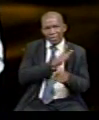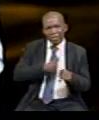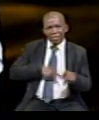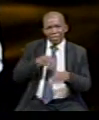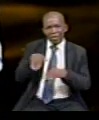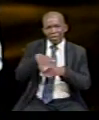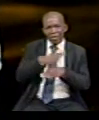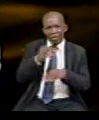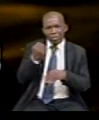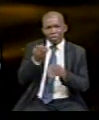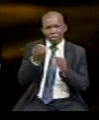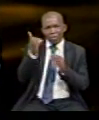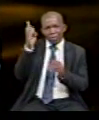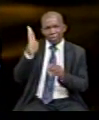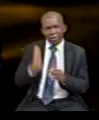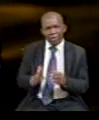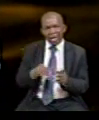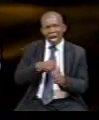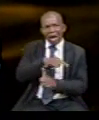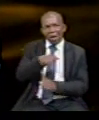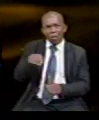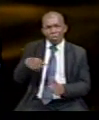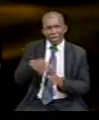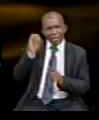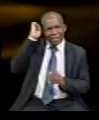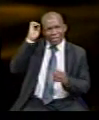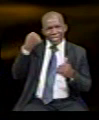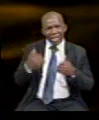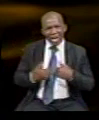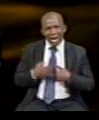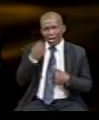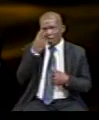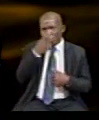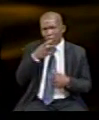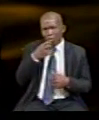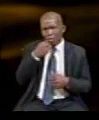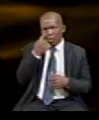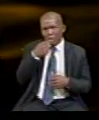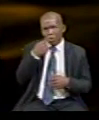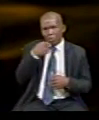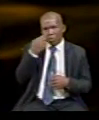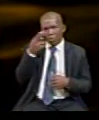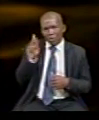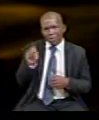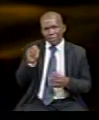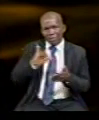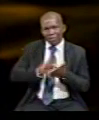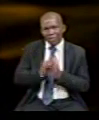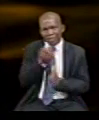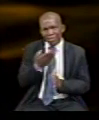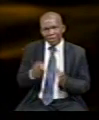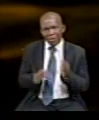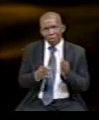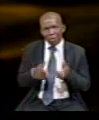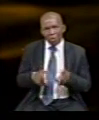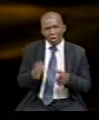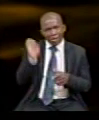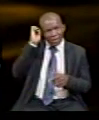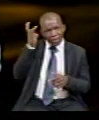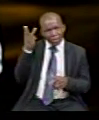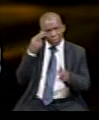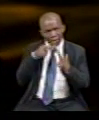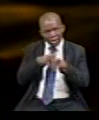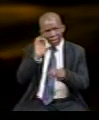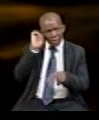Verse 9, he says, and when he had spoken these things, while they beheld, he was taken up, and a cloud received him